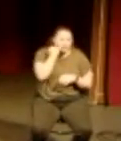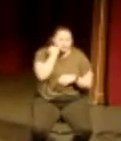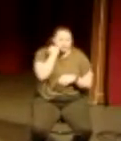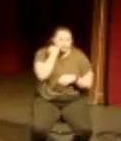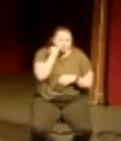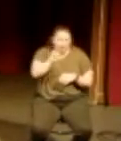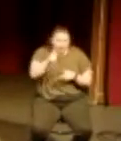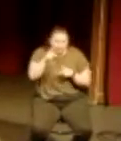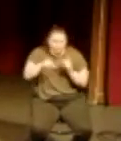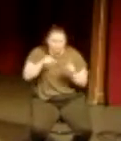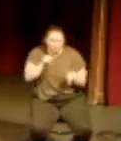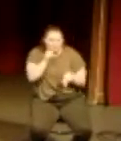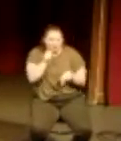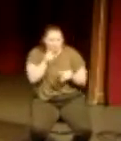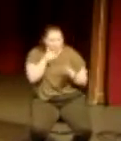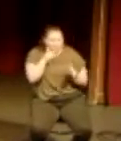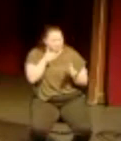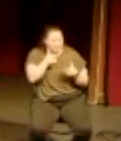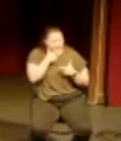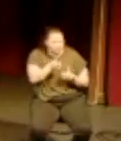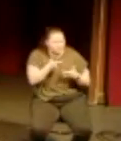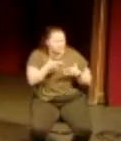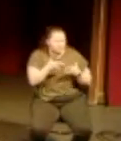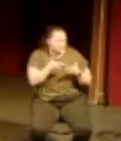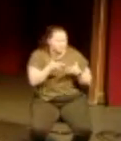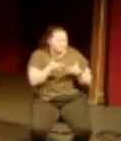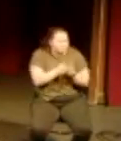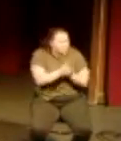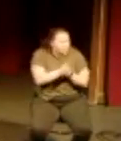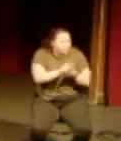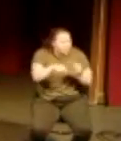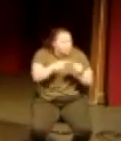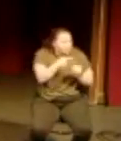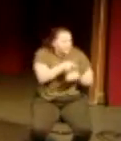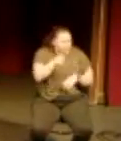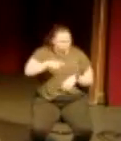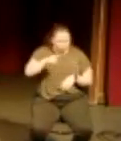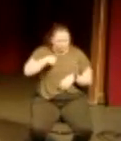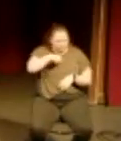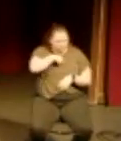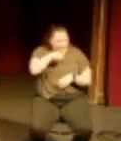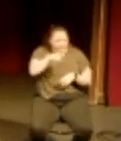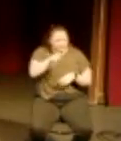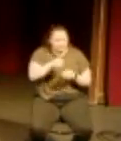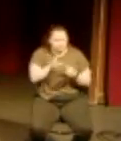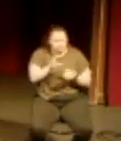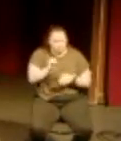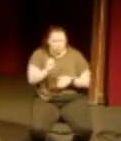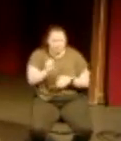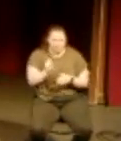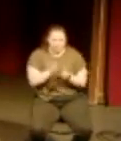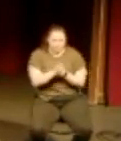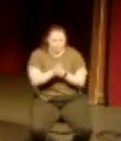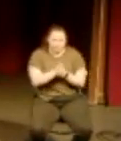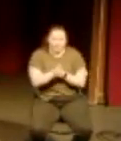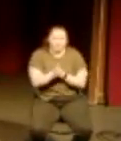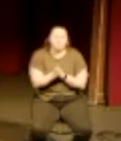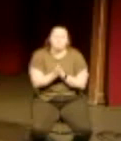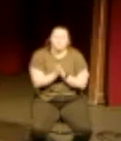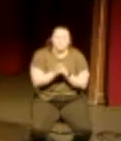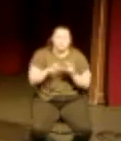about it, we need to. And so we've invested about $5 to $6 million over the